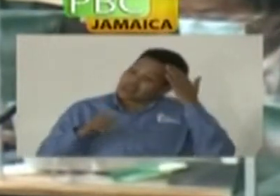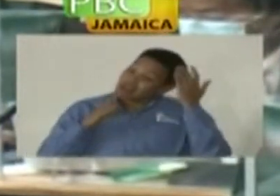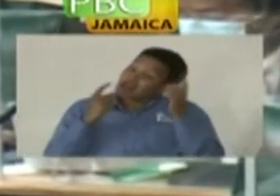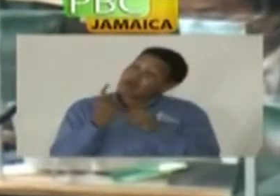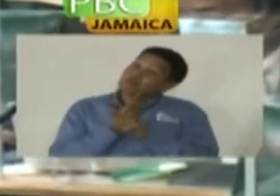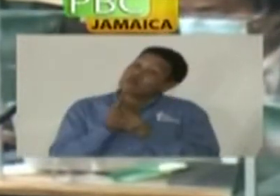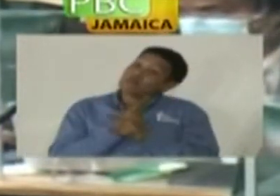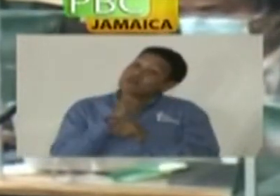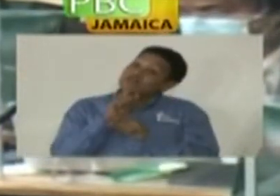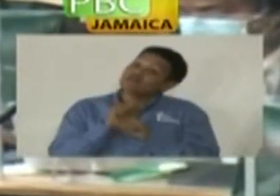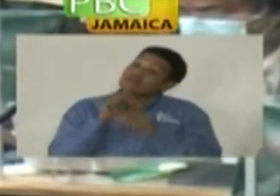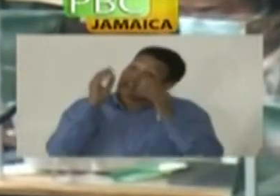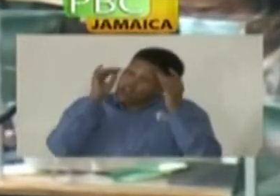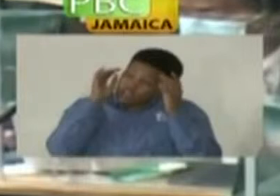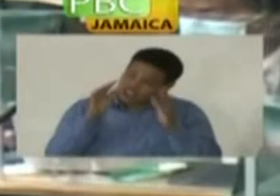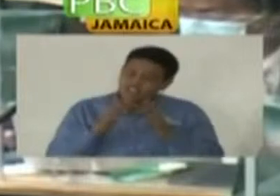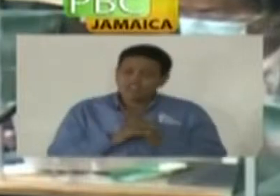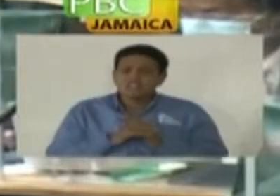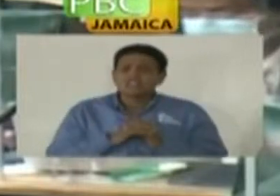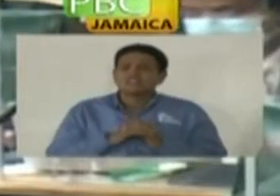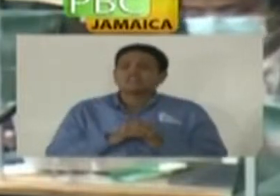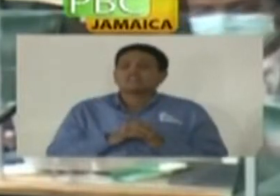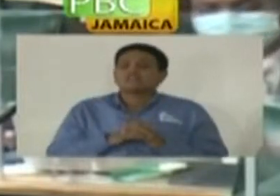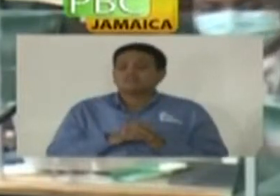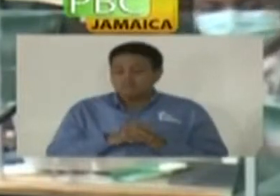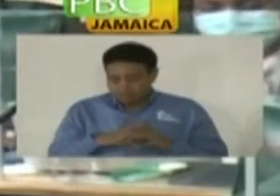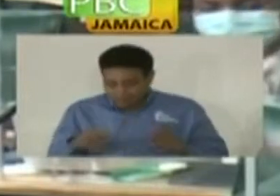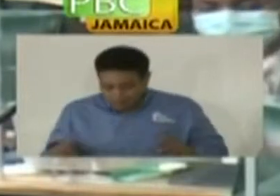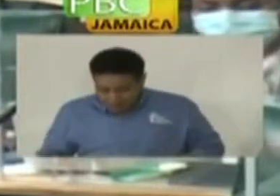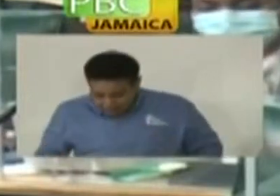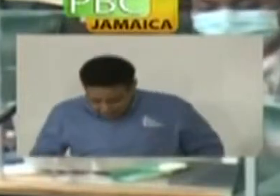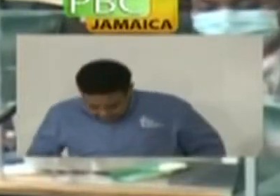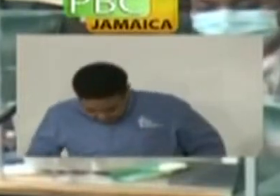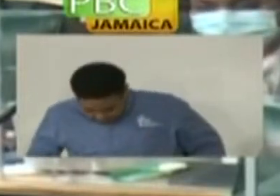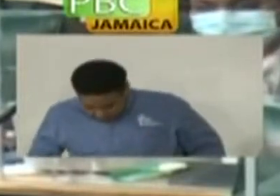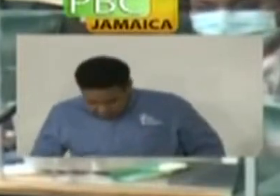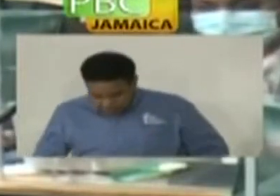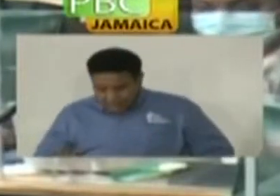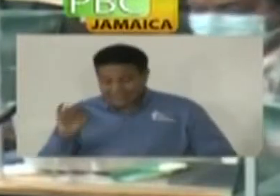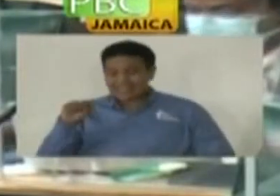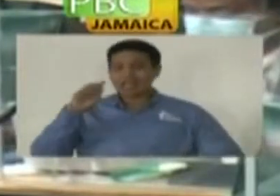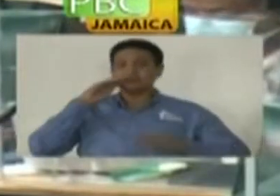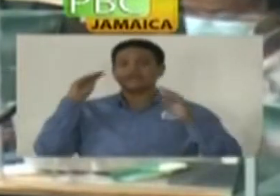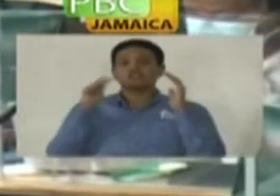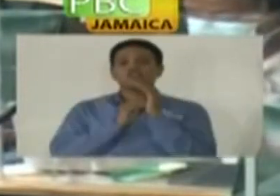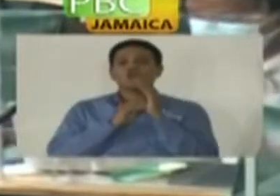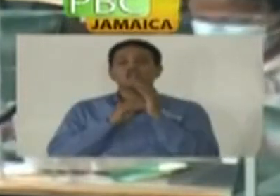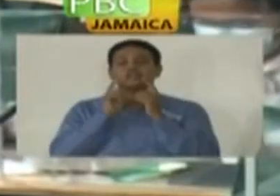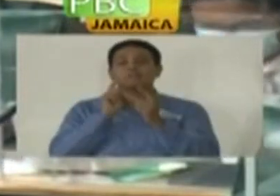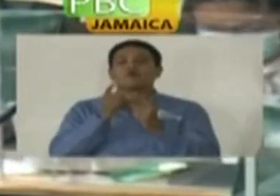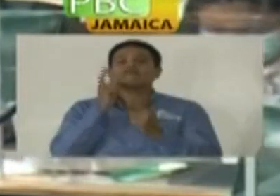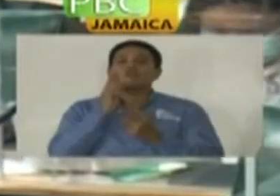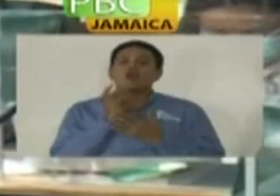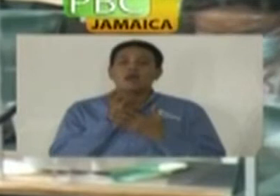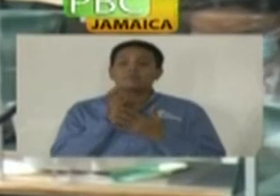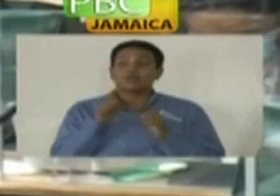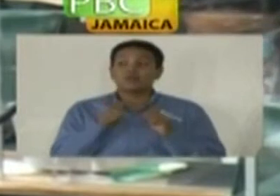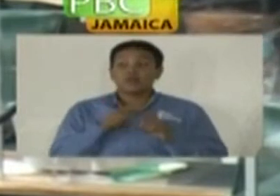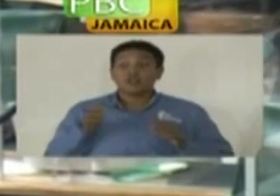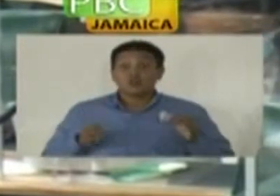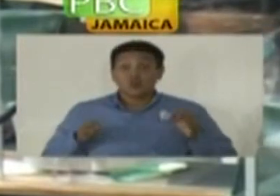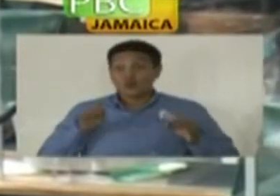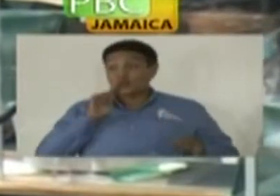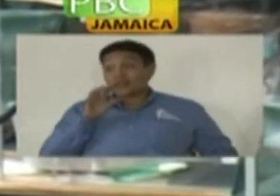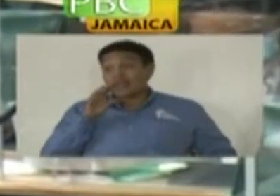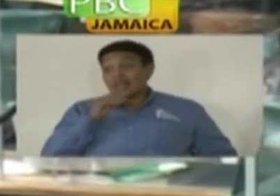appropriate considerations, that it can be inserted at the point of appeal once the court